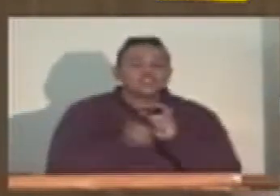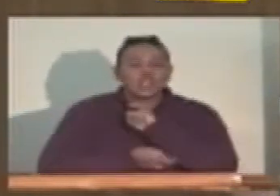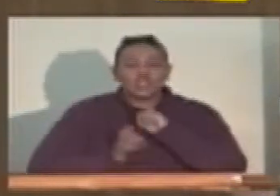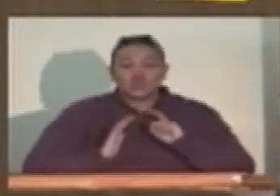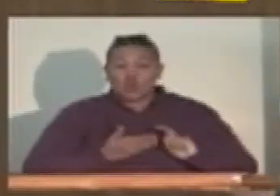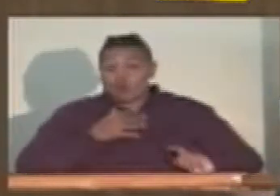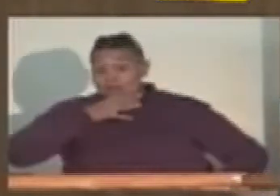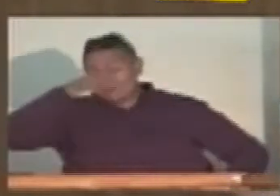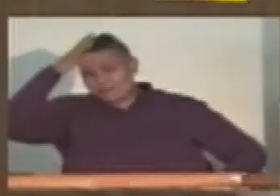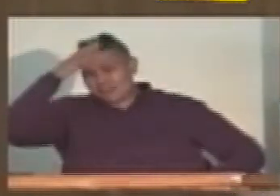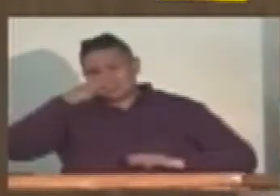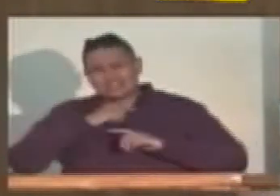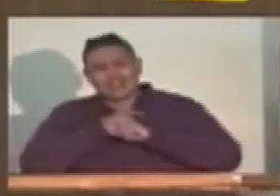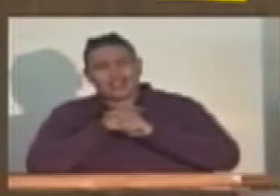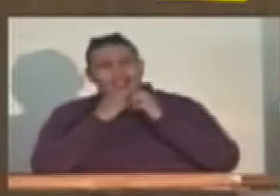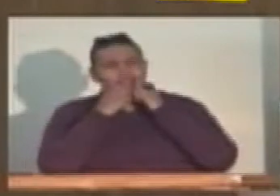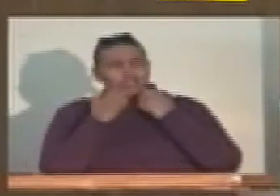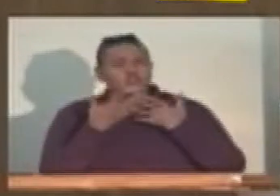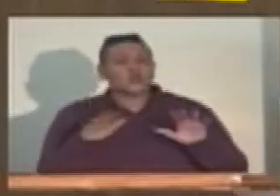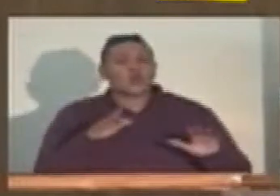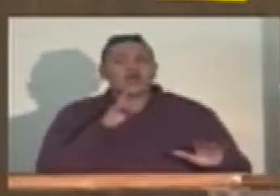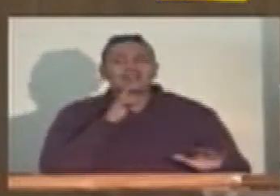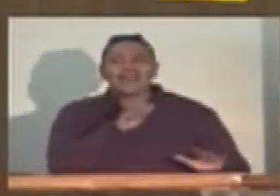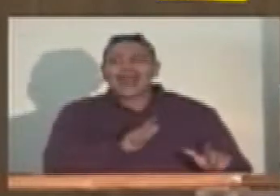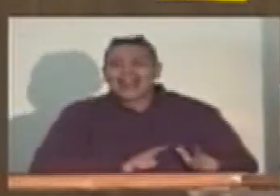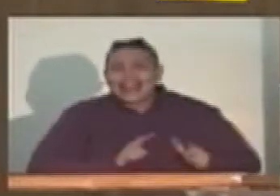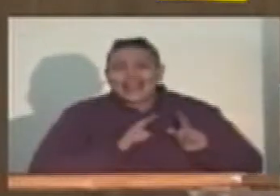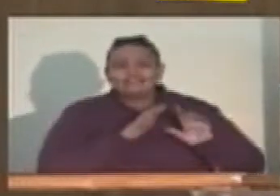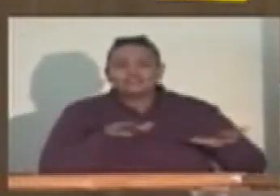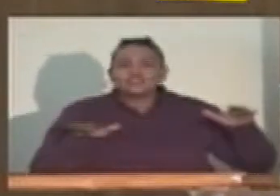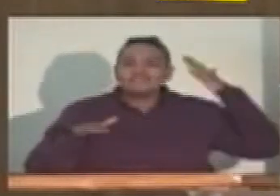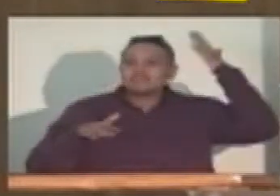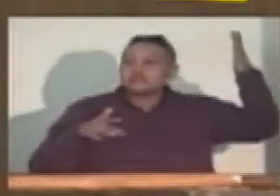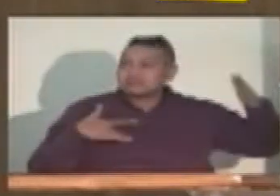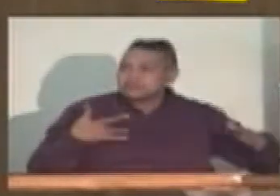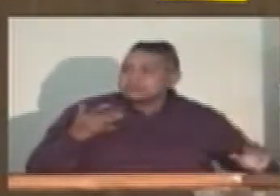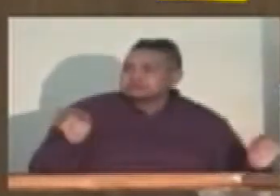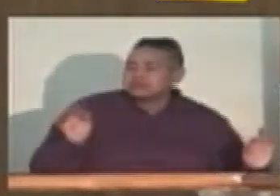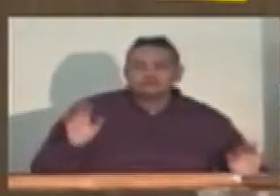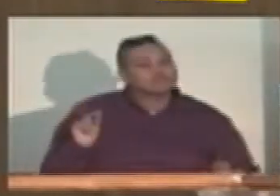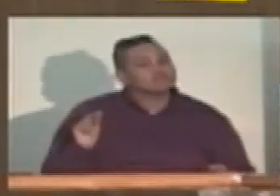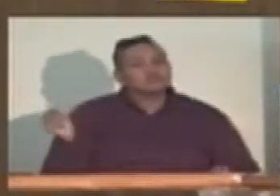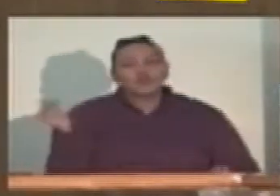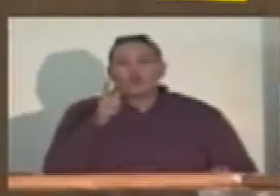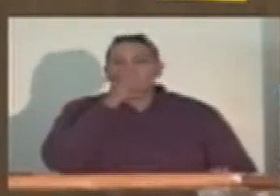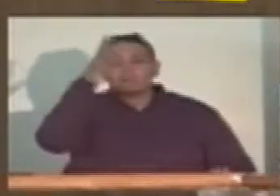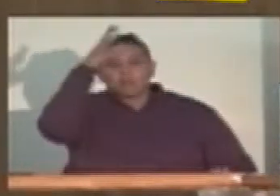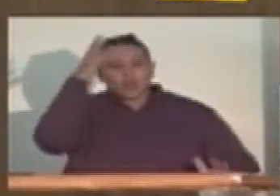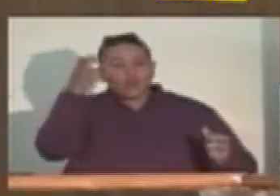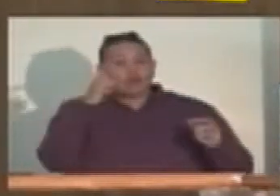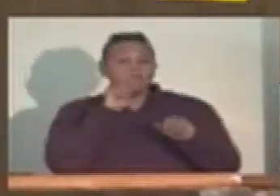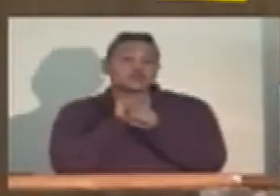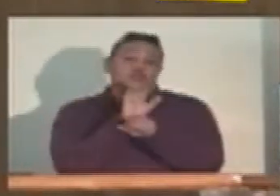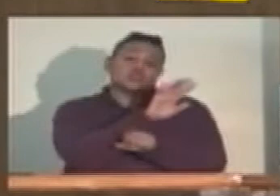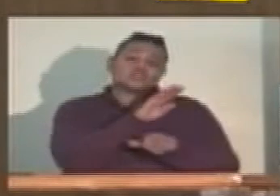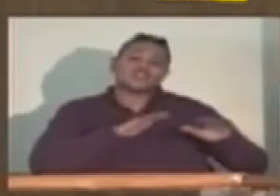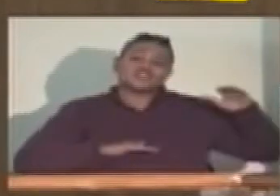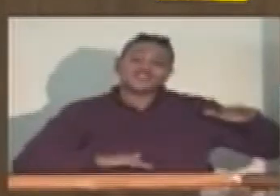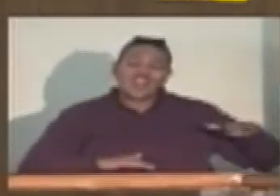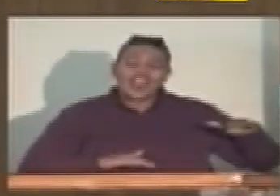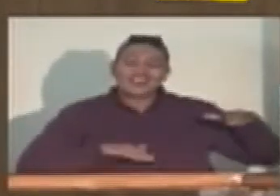parents and guardians do not want to gamble with their children's future. Every parent wants to ensure that his or her child gets